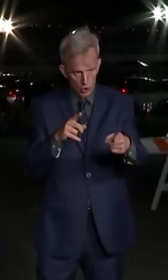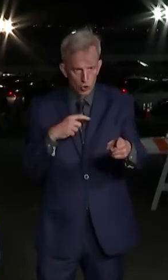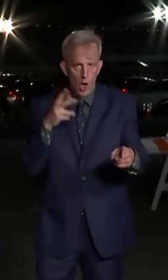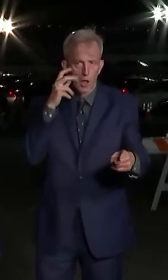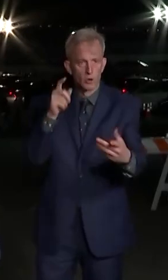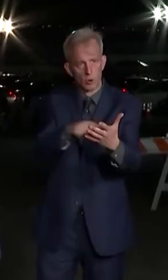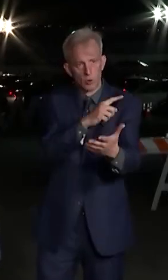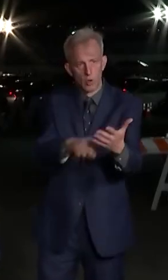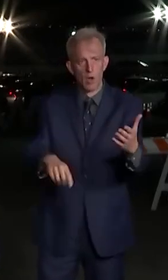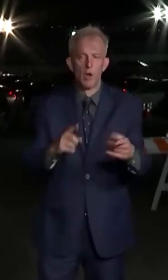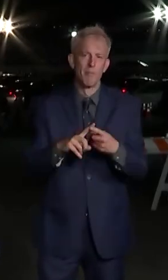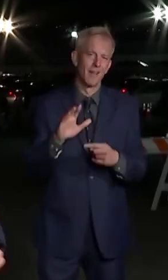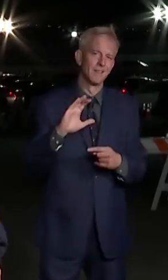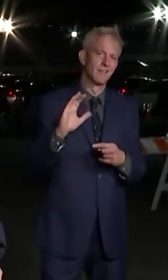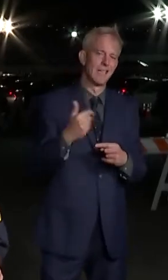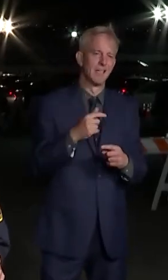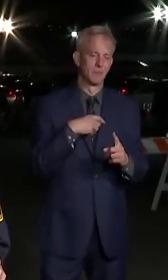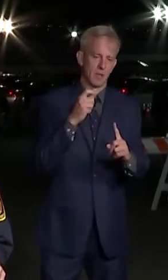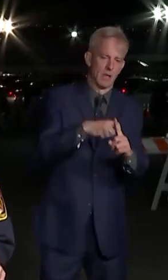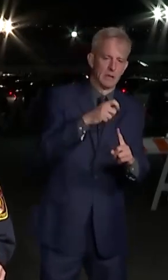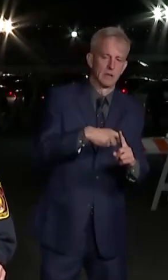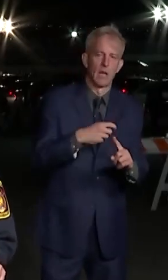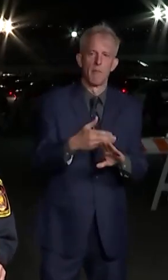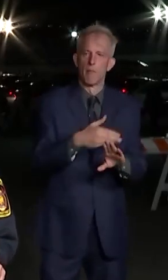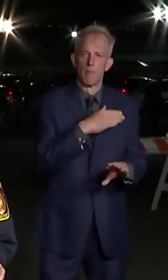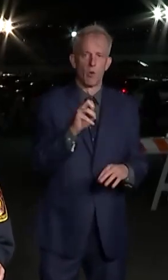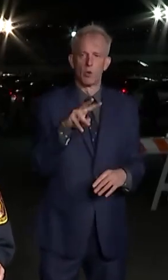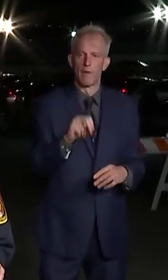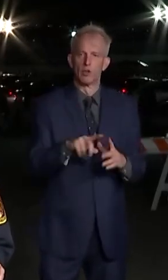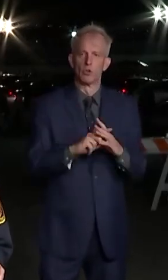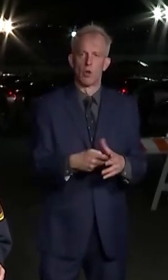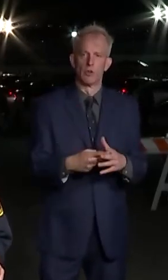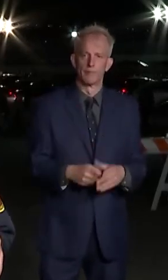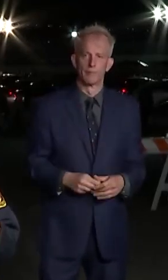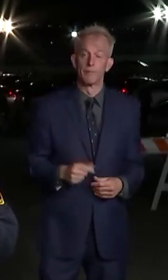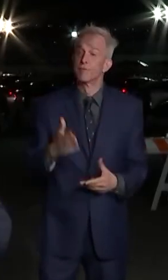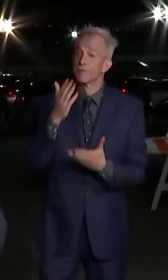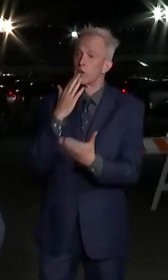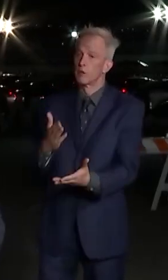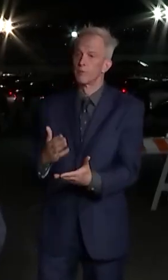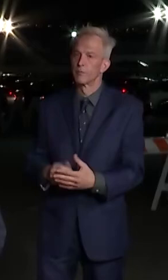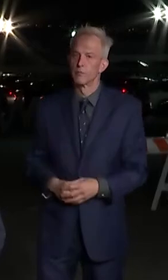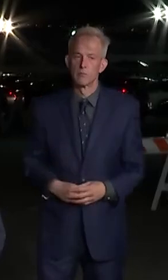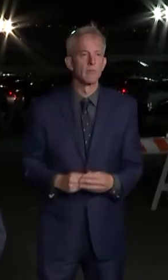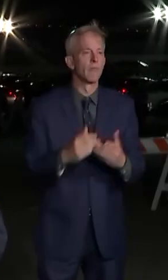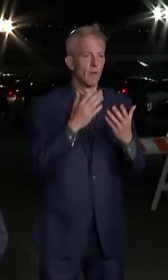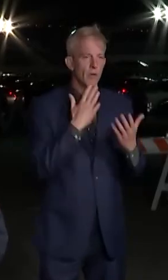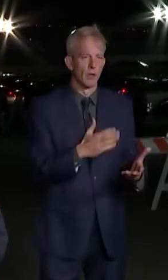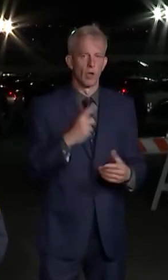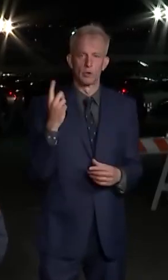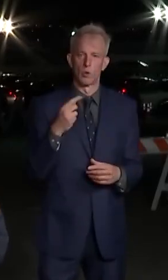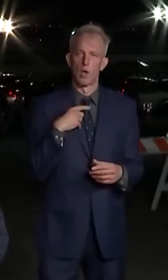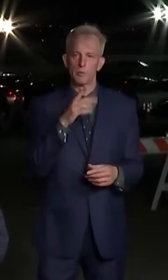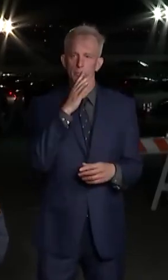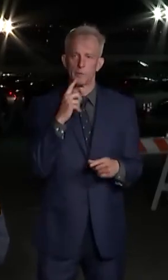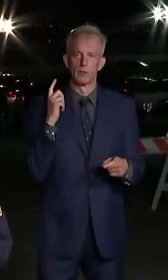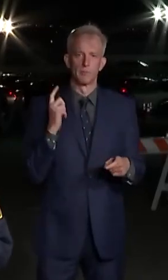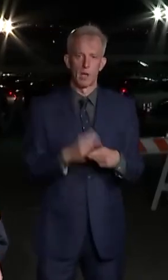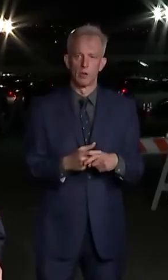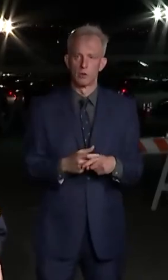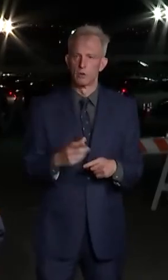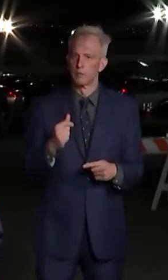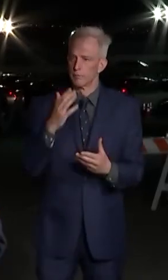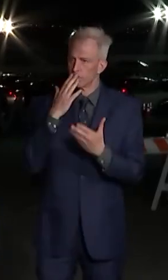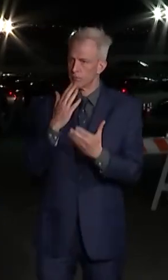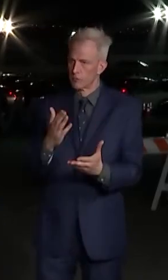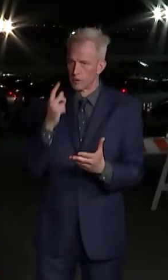a caricature before he's even started. Thank you. Thank you. As always, I'm going to go into Spanish as well. So thank you,